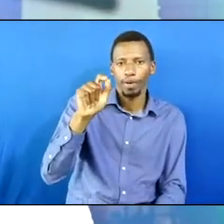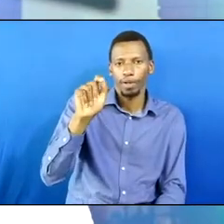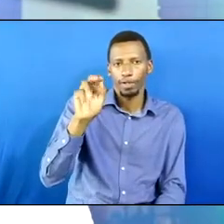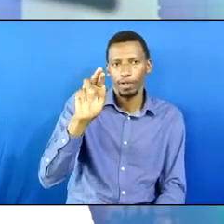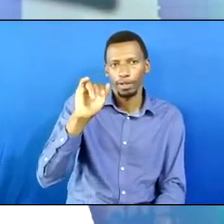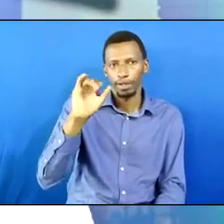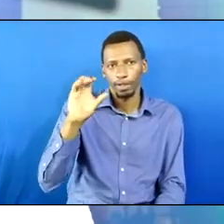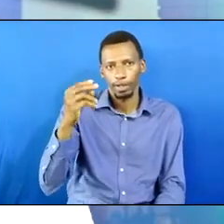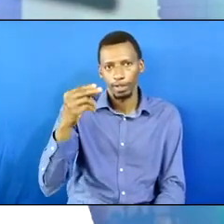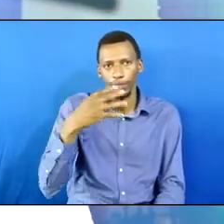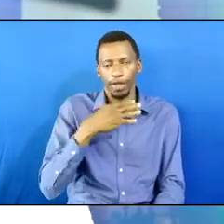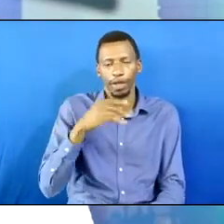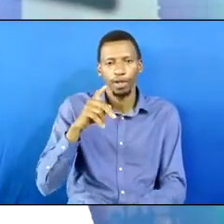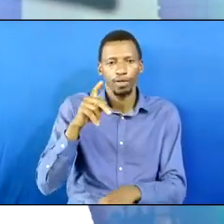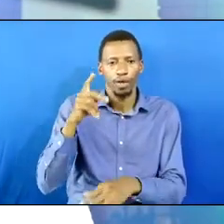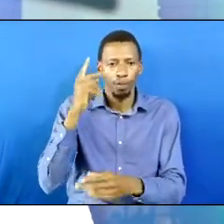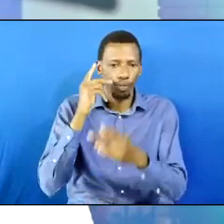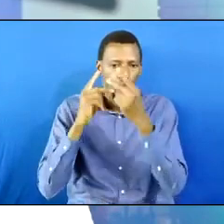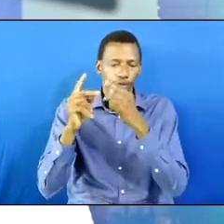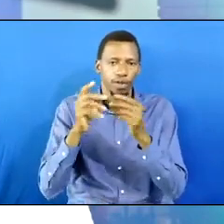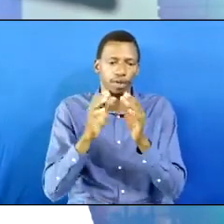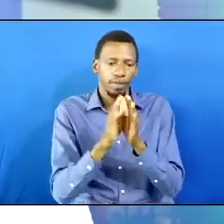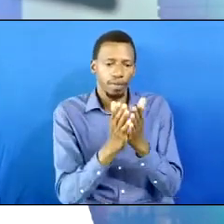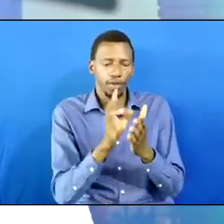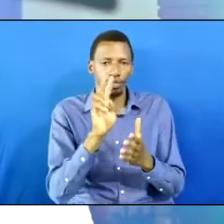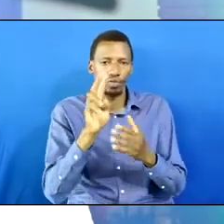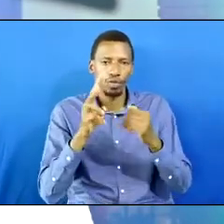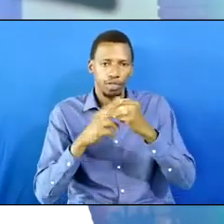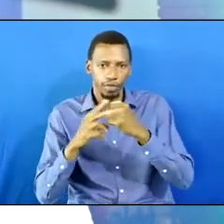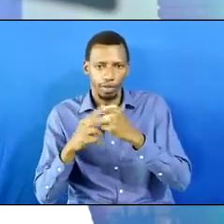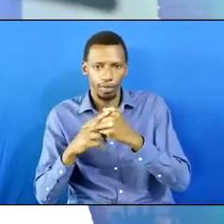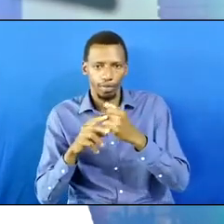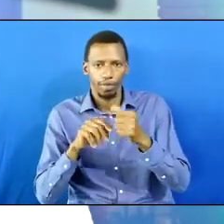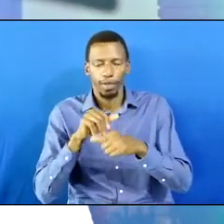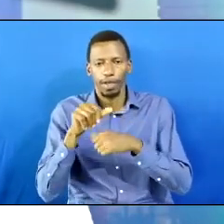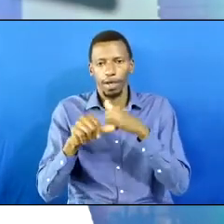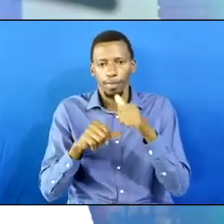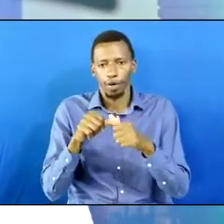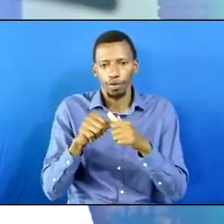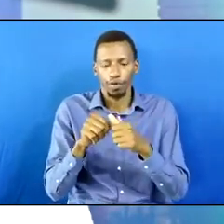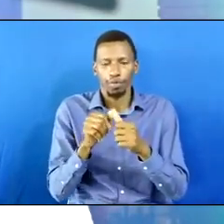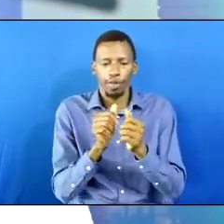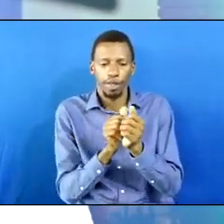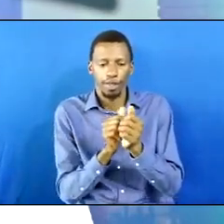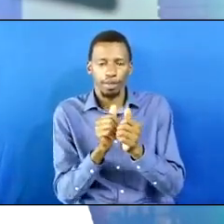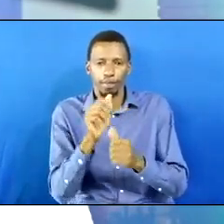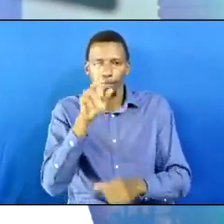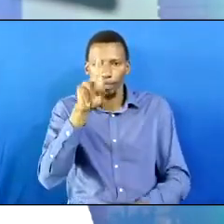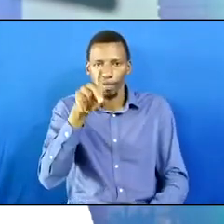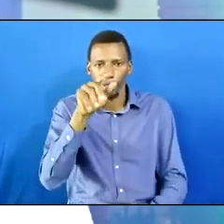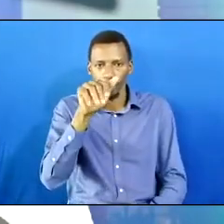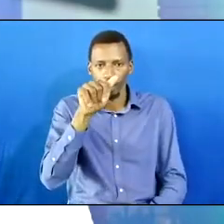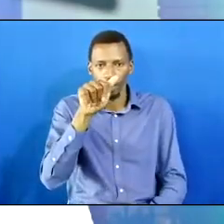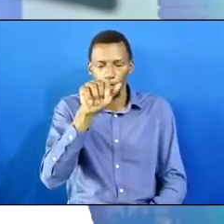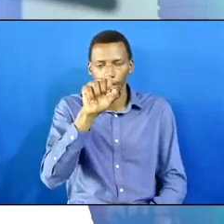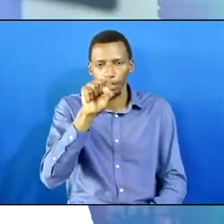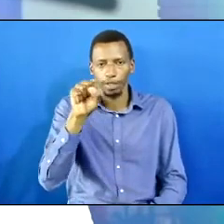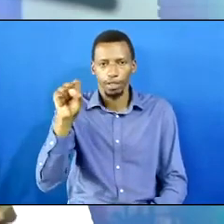might get it. This one is from page 277, about the implication of the Passover and the Lord's